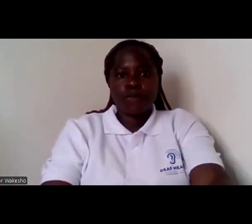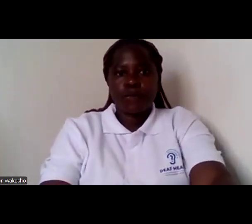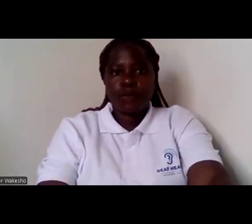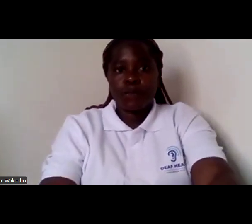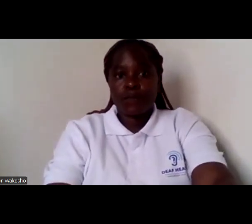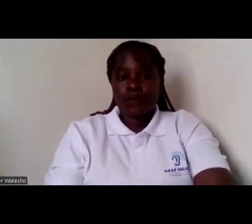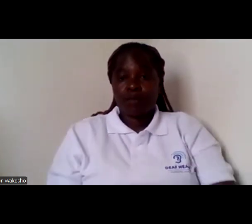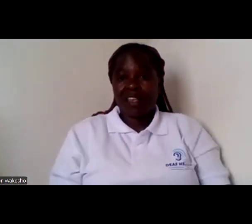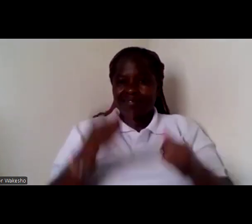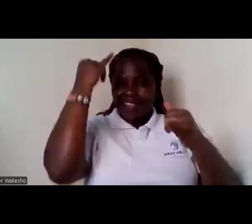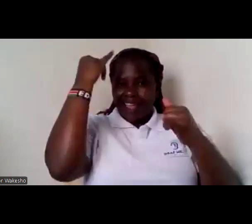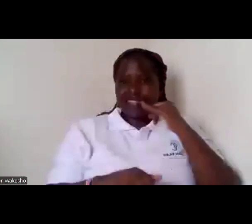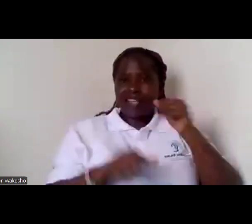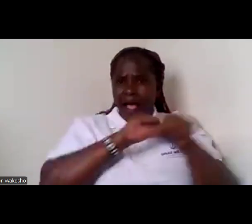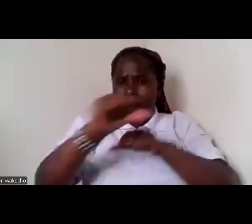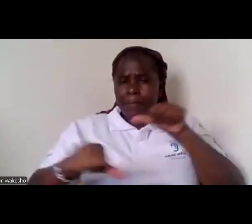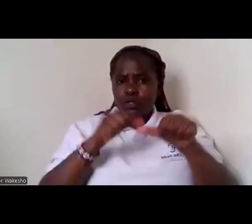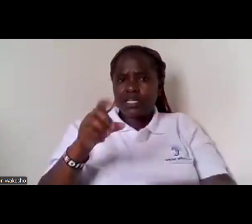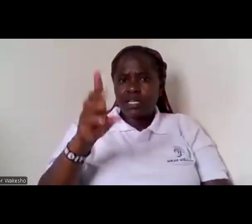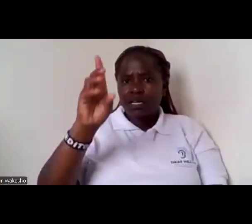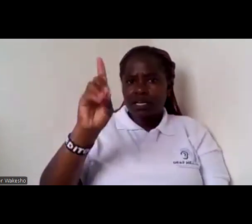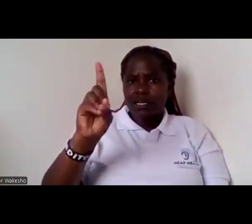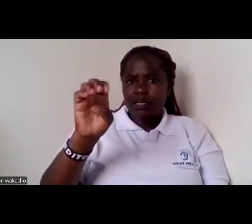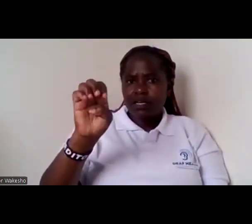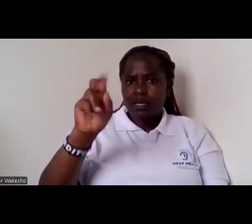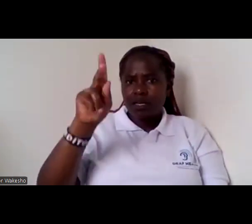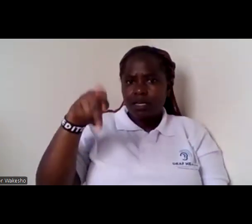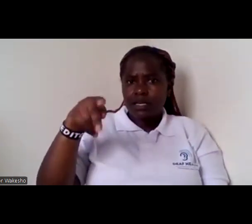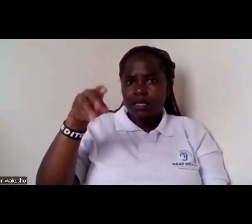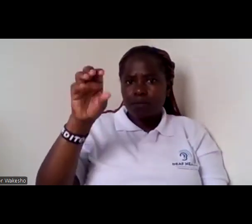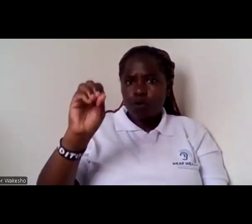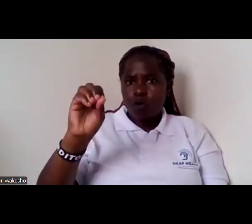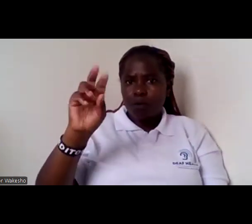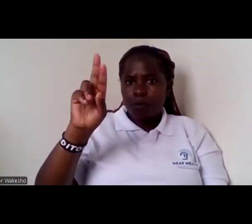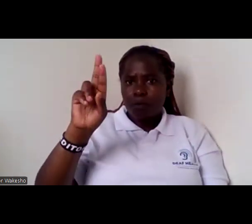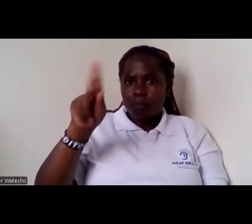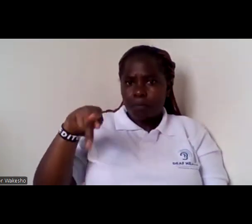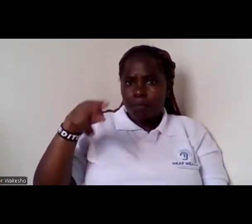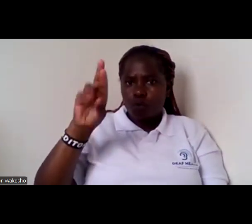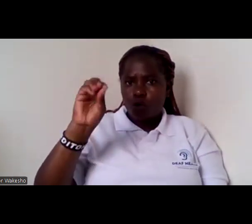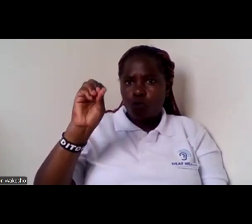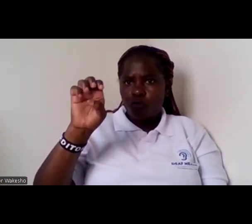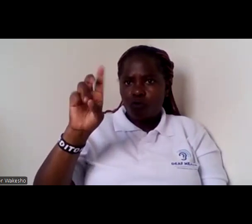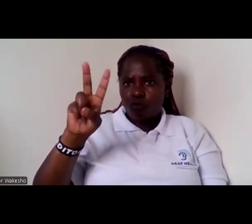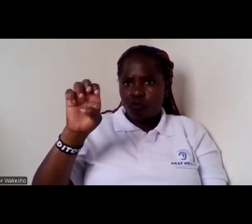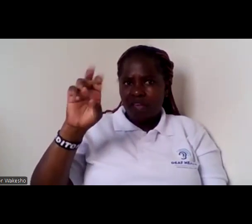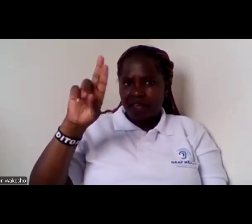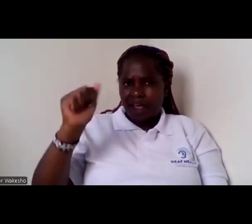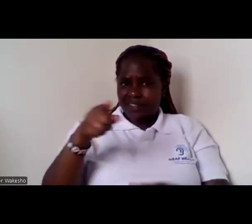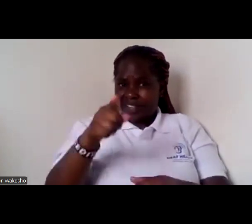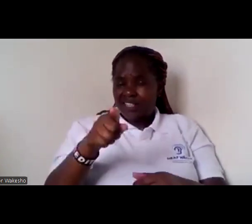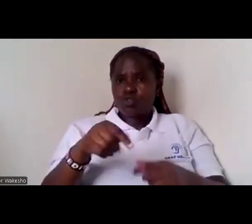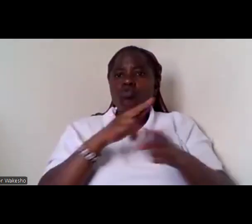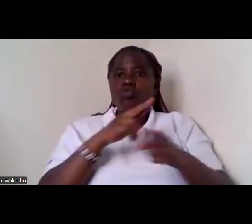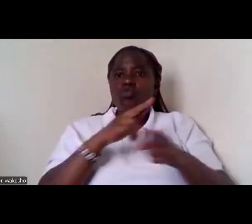So the last one we'll talk about is something called the 3-monthly injection. It's also sometimes called